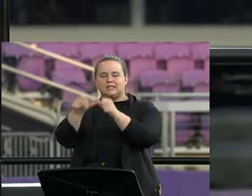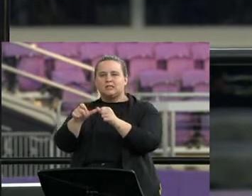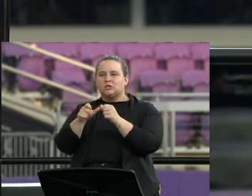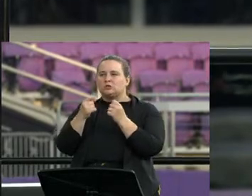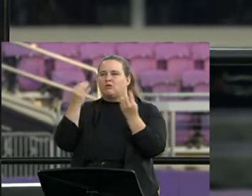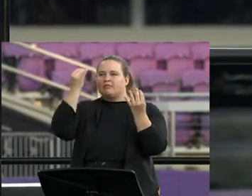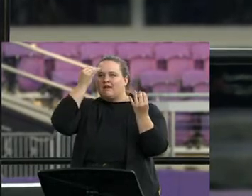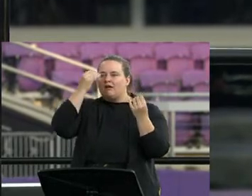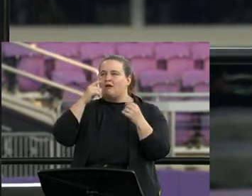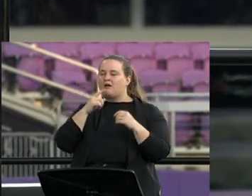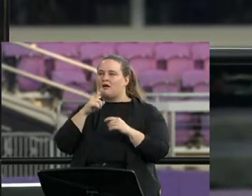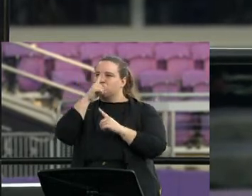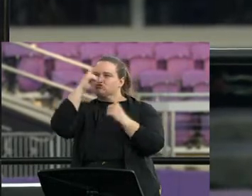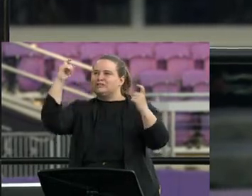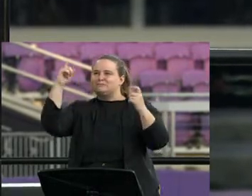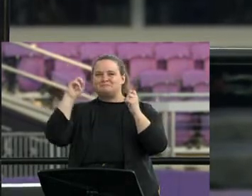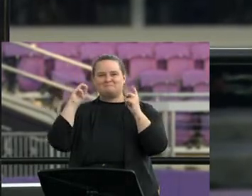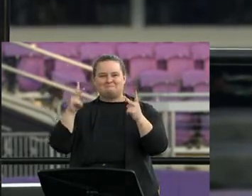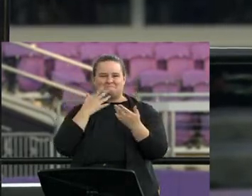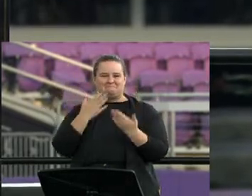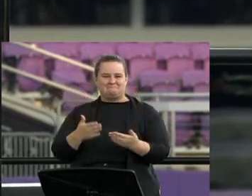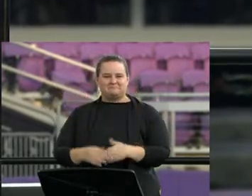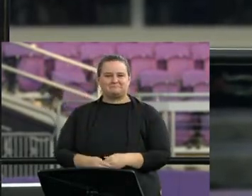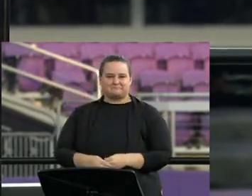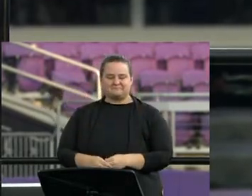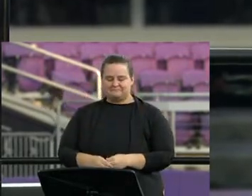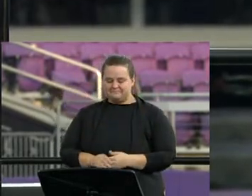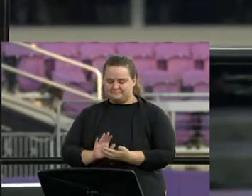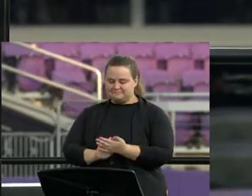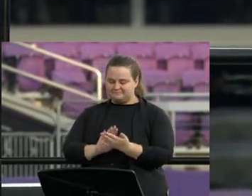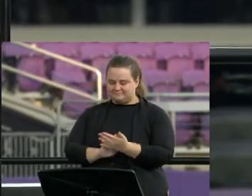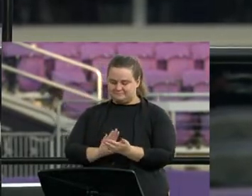wonder and daydream. Thank you.